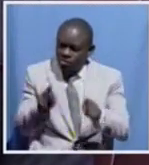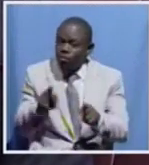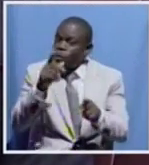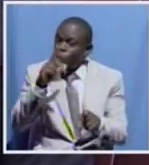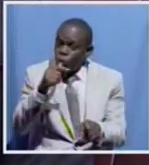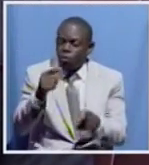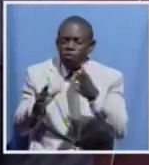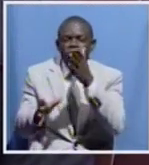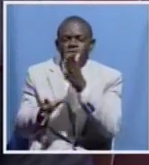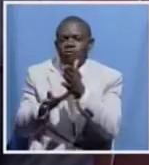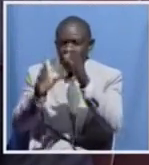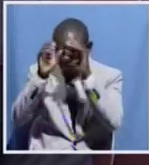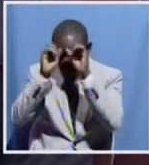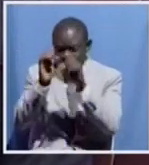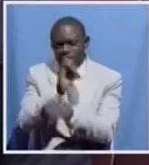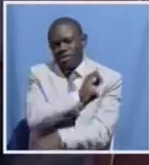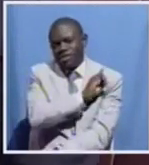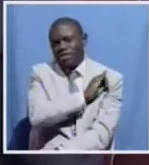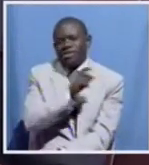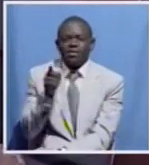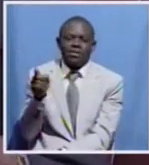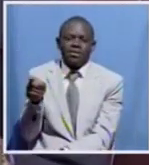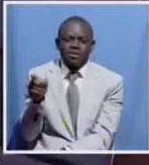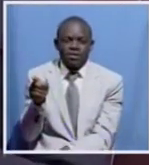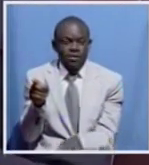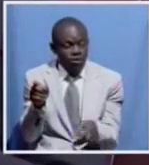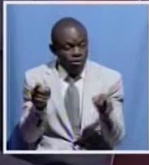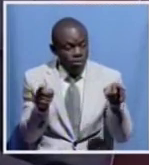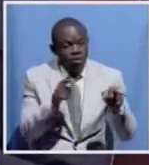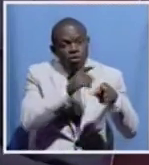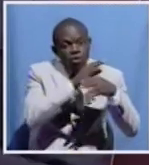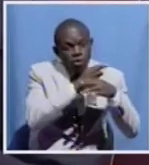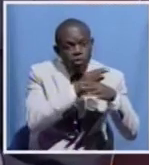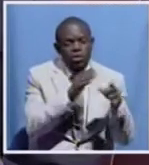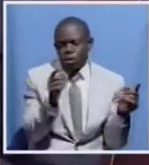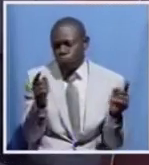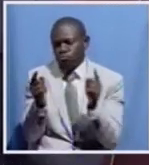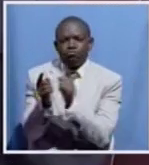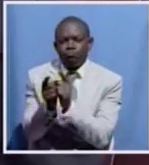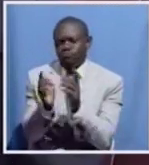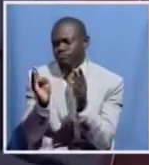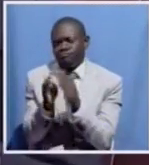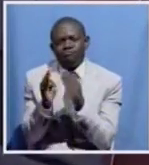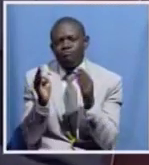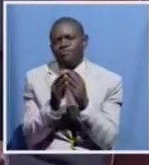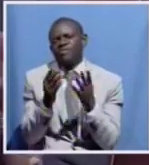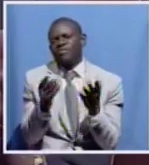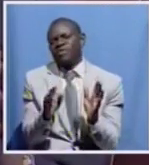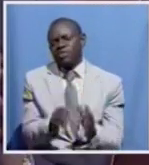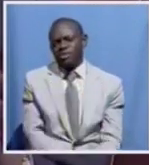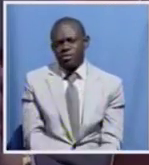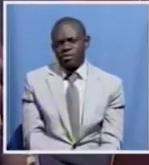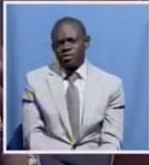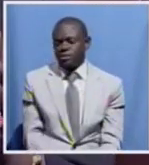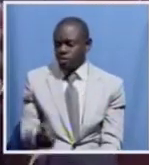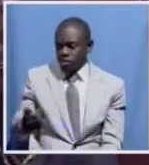to something very positive, because she basically threw the gauntlet. She basically flung the